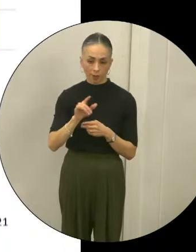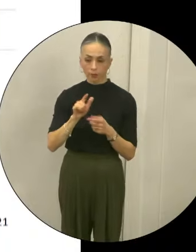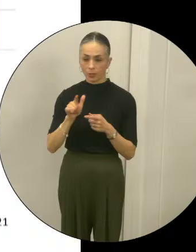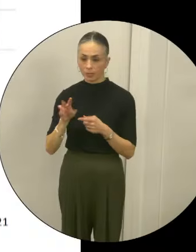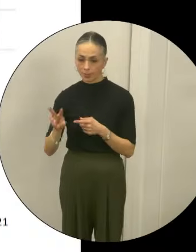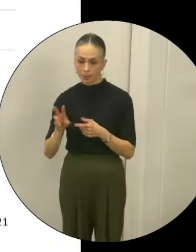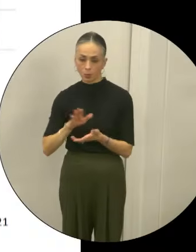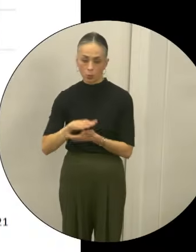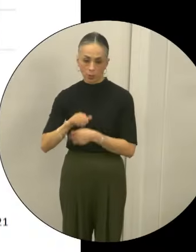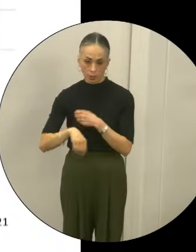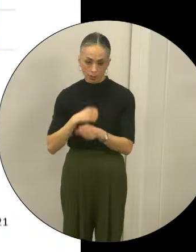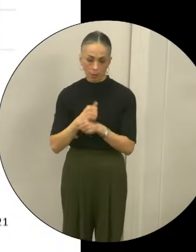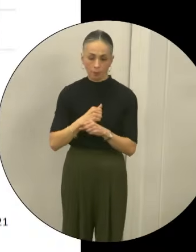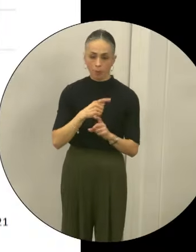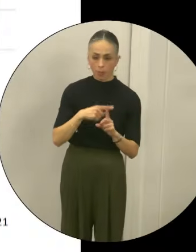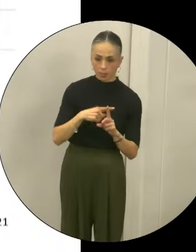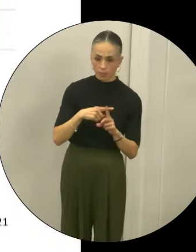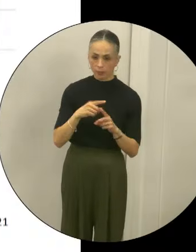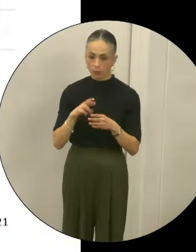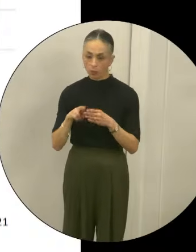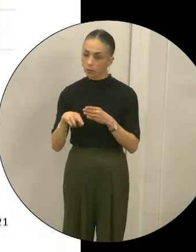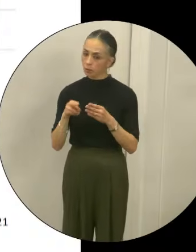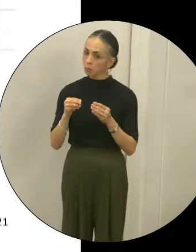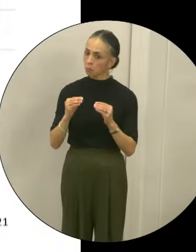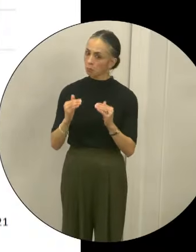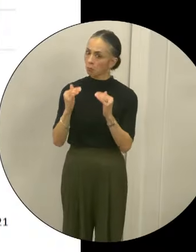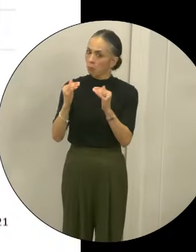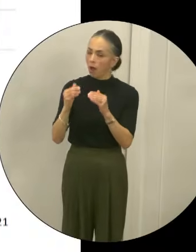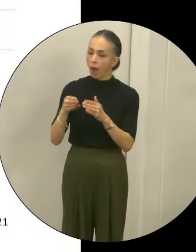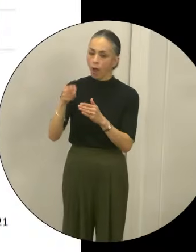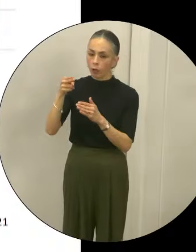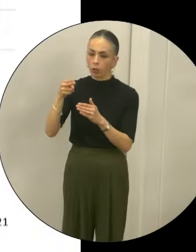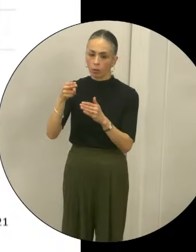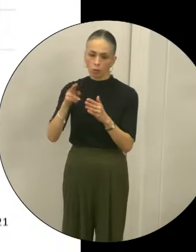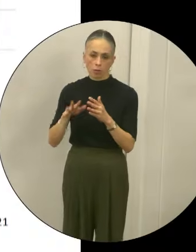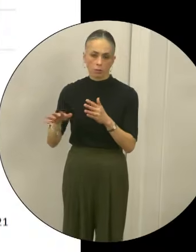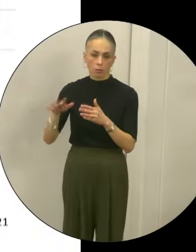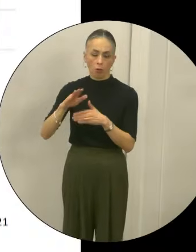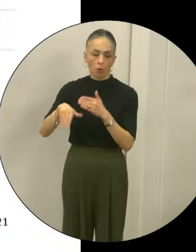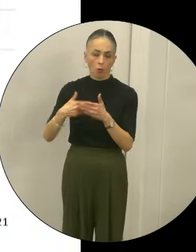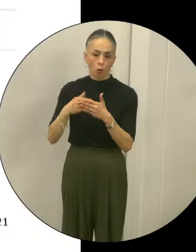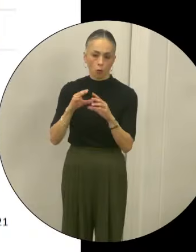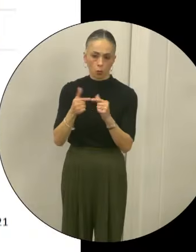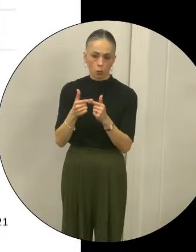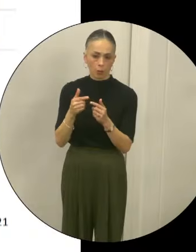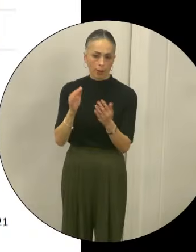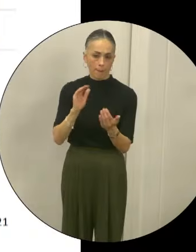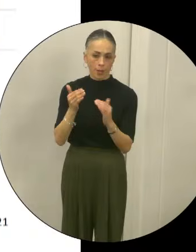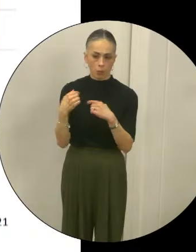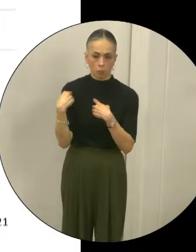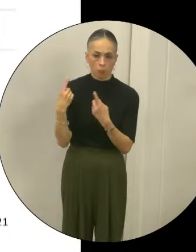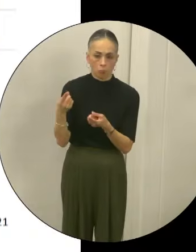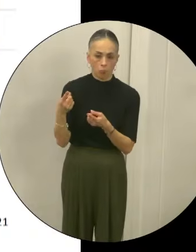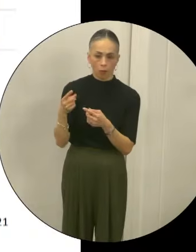percentage positive responses significantly higher across all student groups when compared to previous